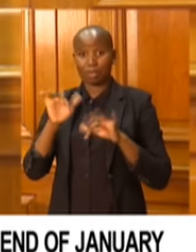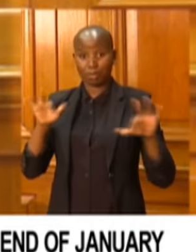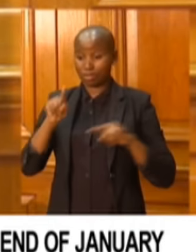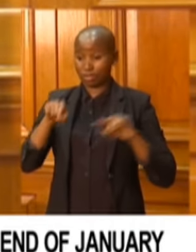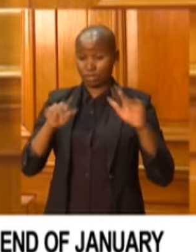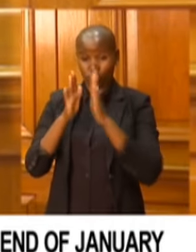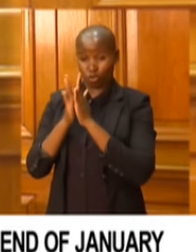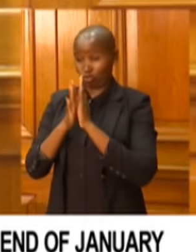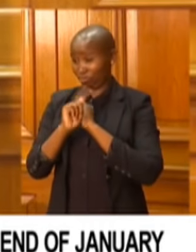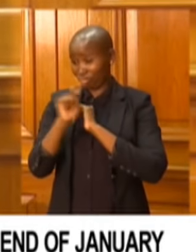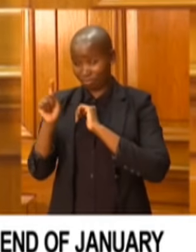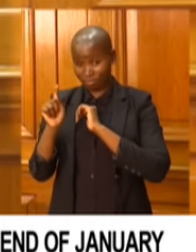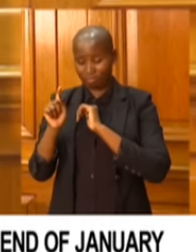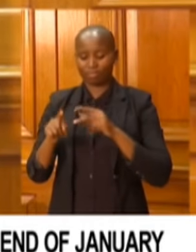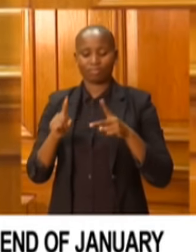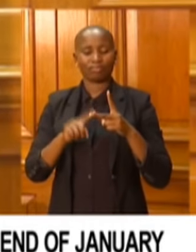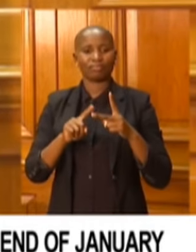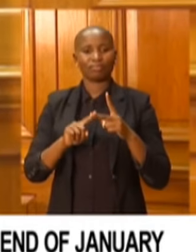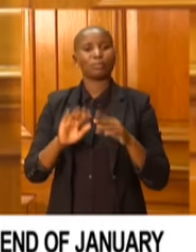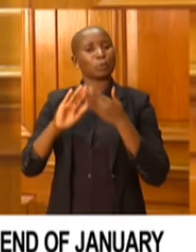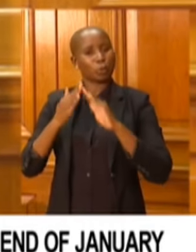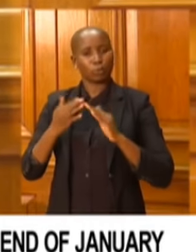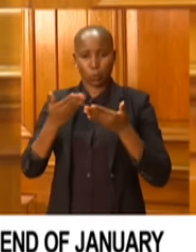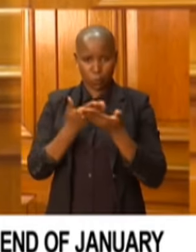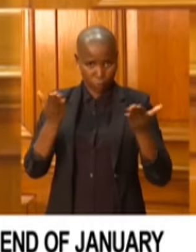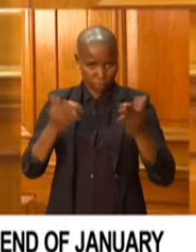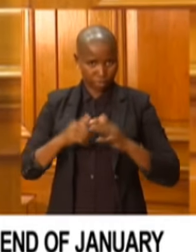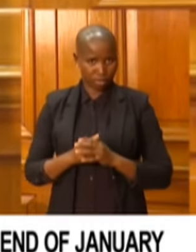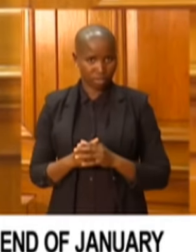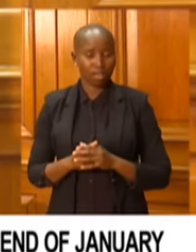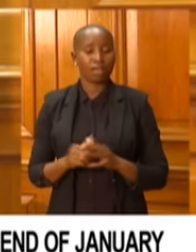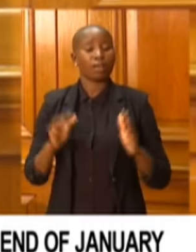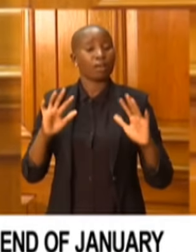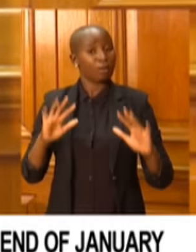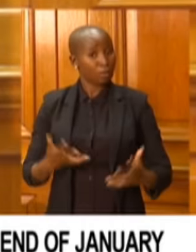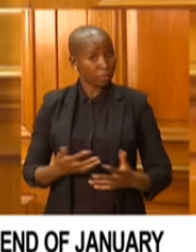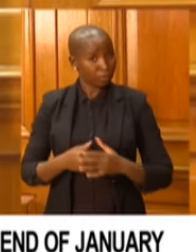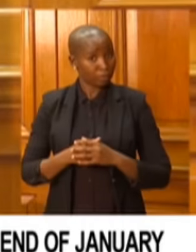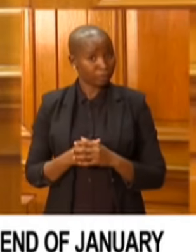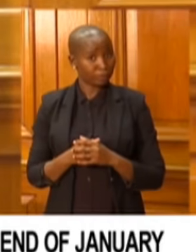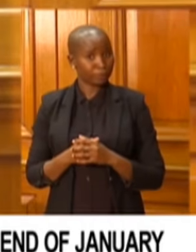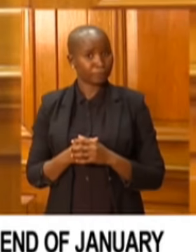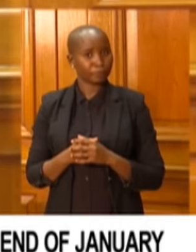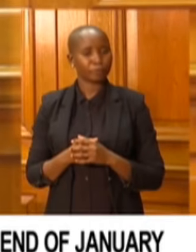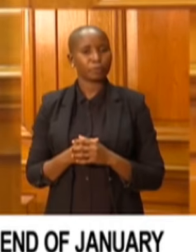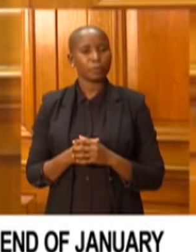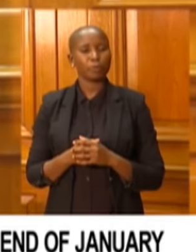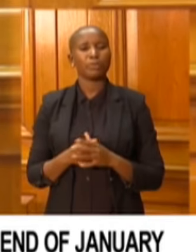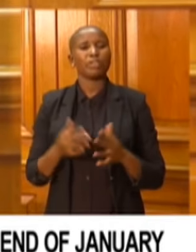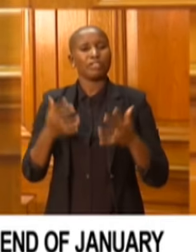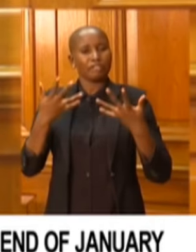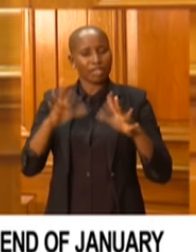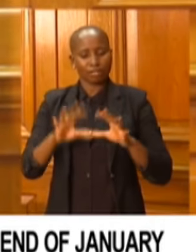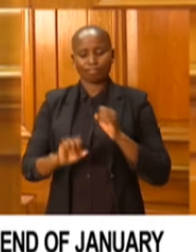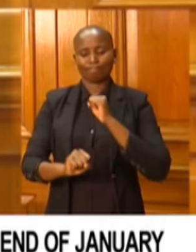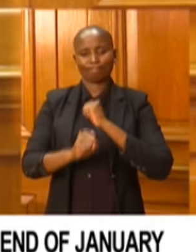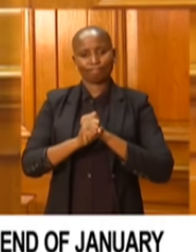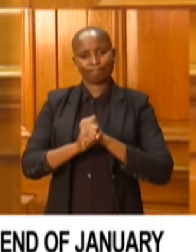community as a whole, in particular for the support and the